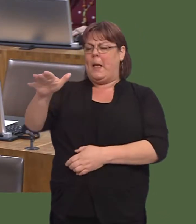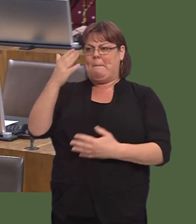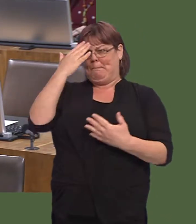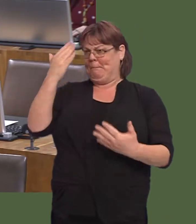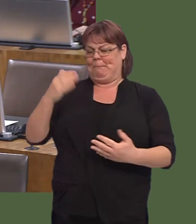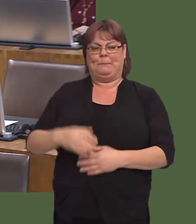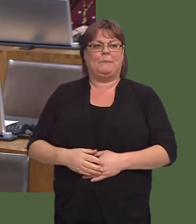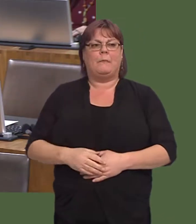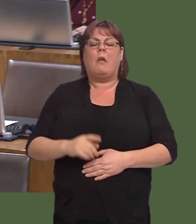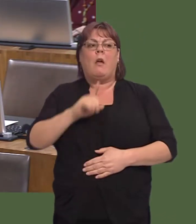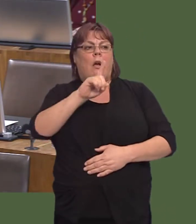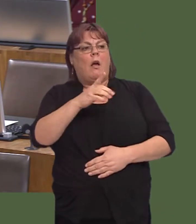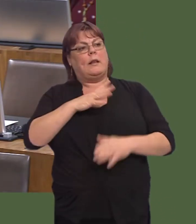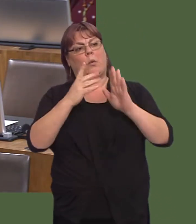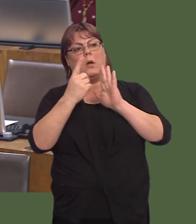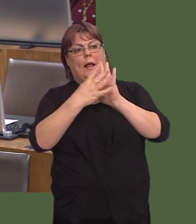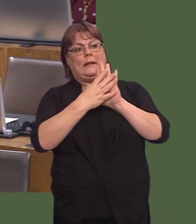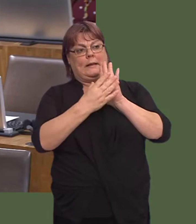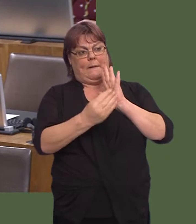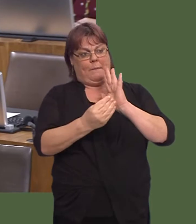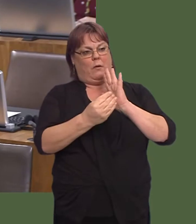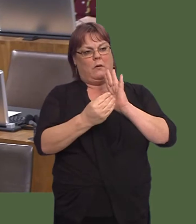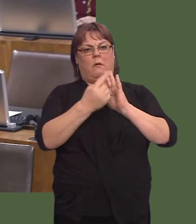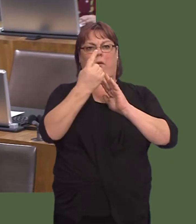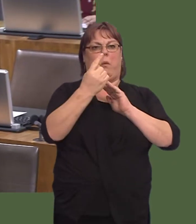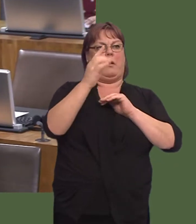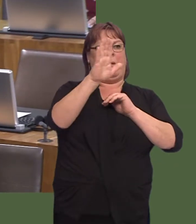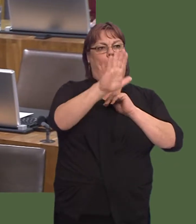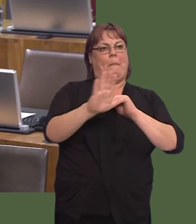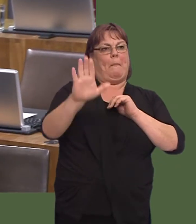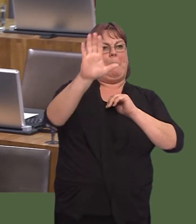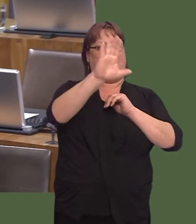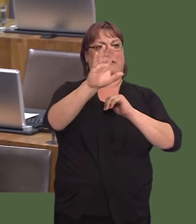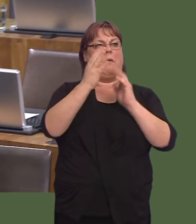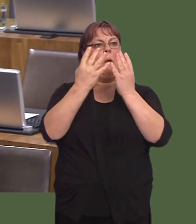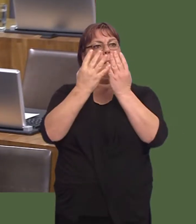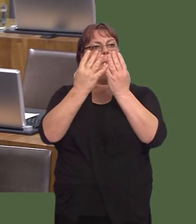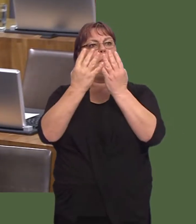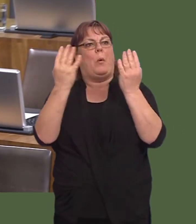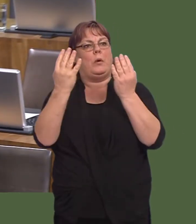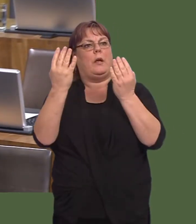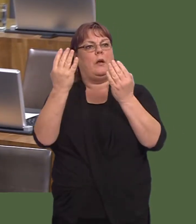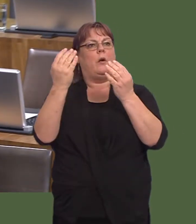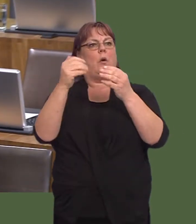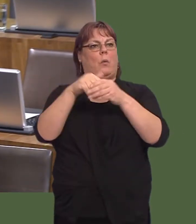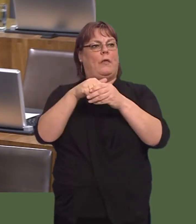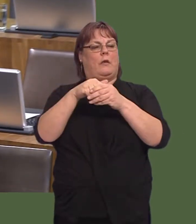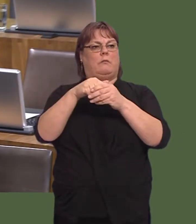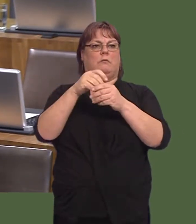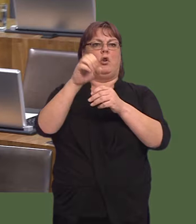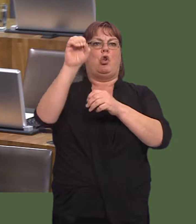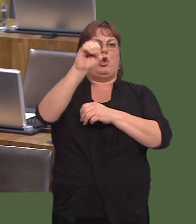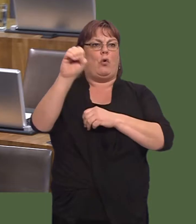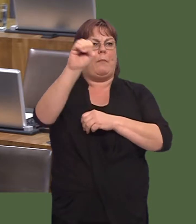that there is one example of an entity that is outside the customs union having a border with an entity within the customs union, and that is